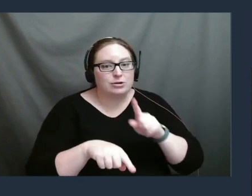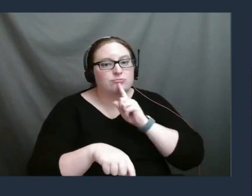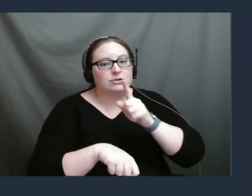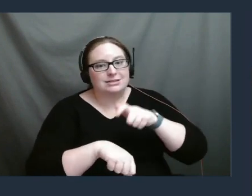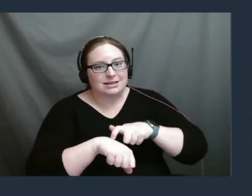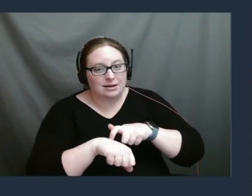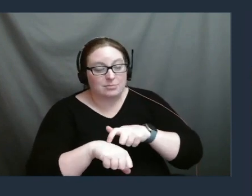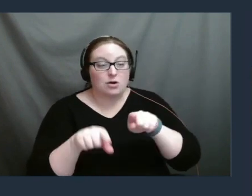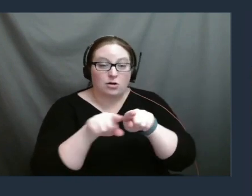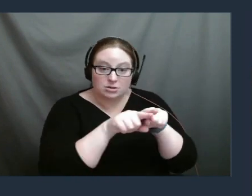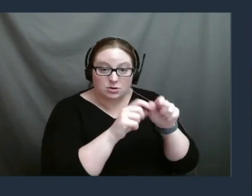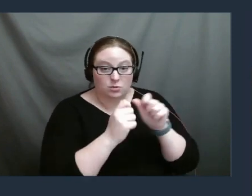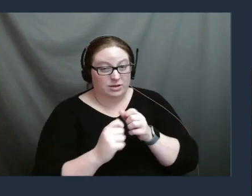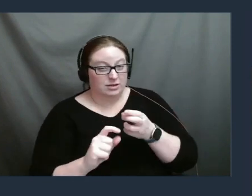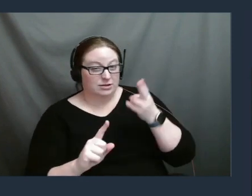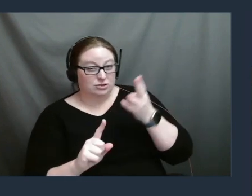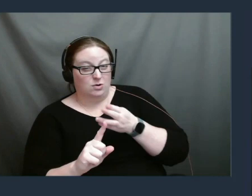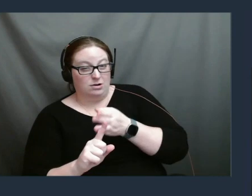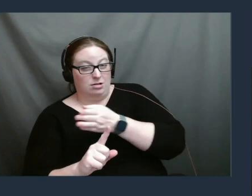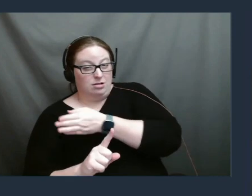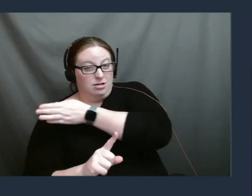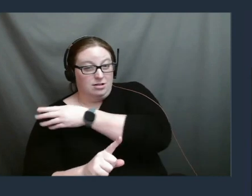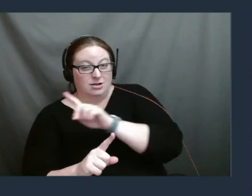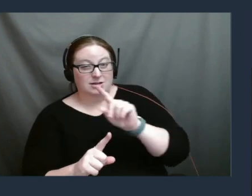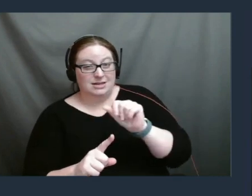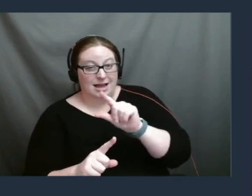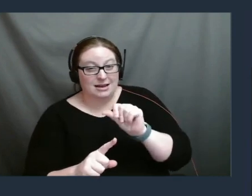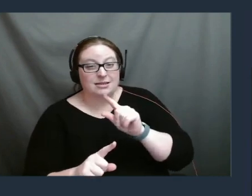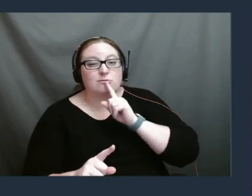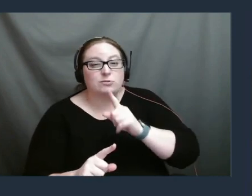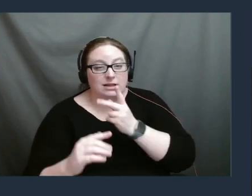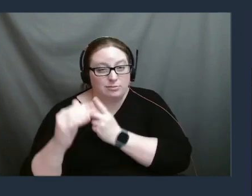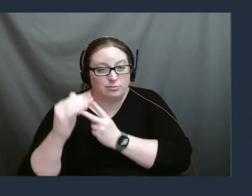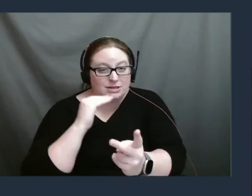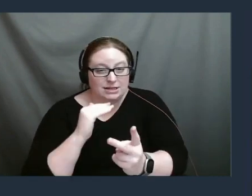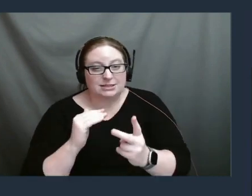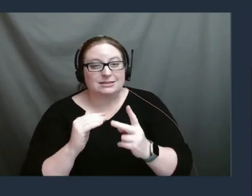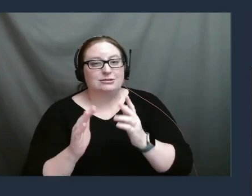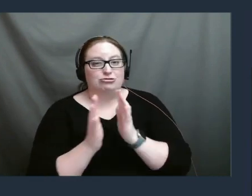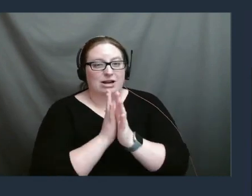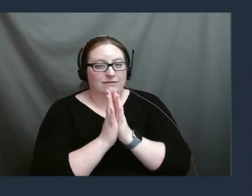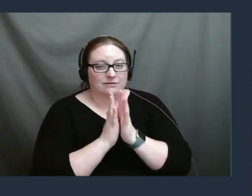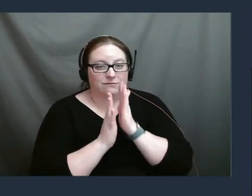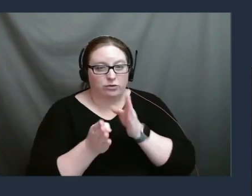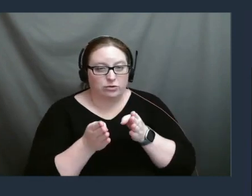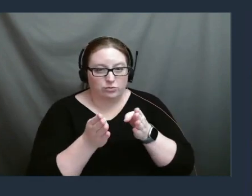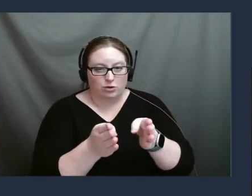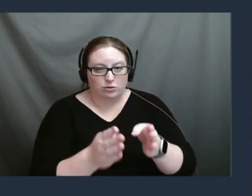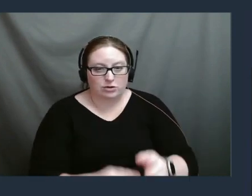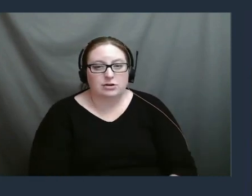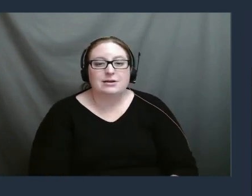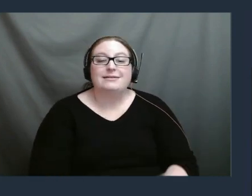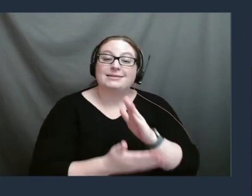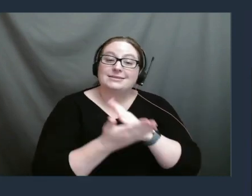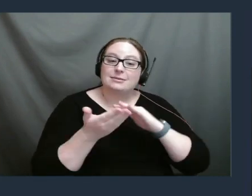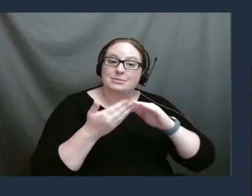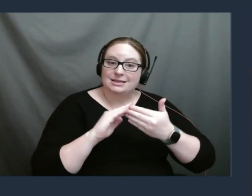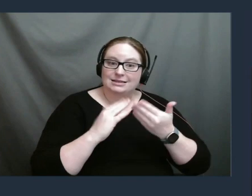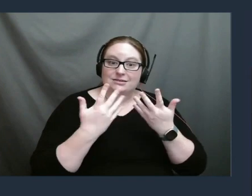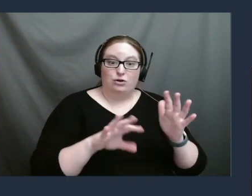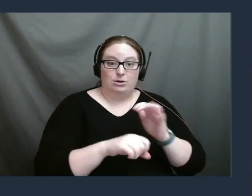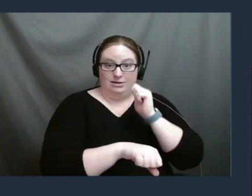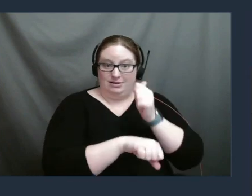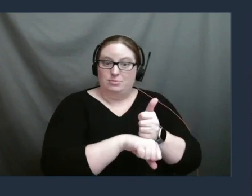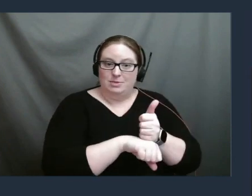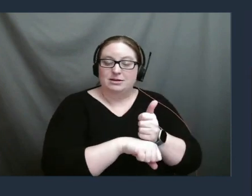data sets that really predict the traffic flow on the road network. Some cities have already implemented such use cases to predict